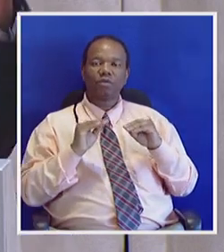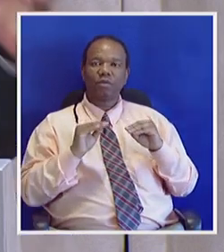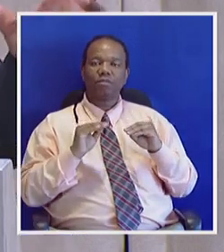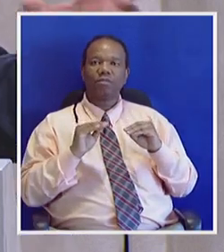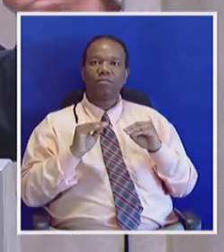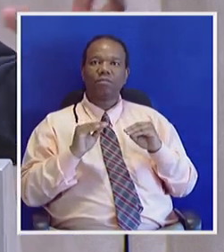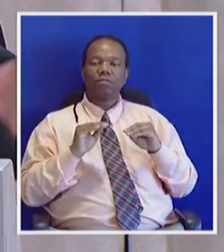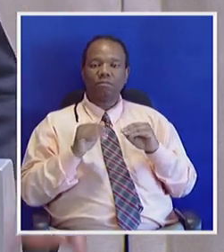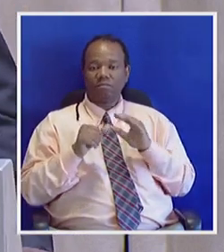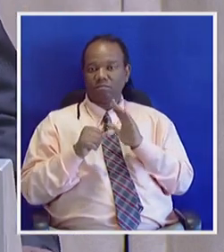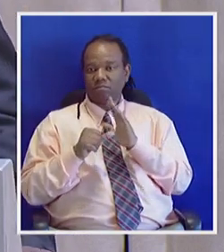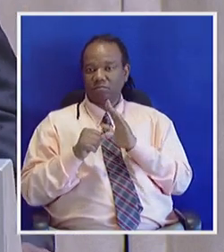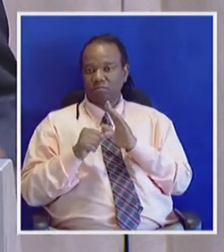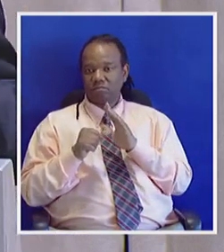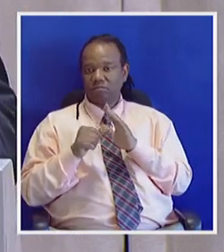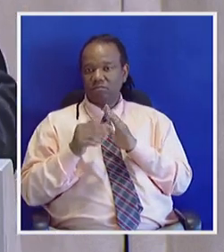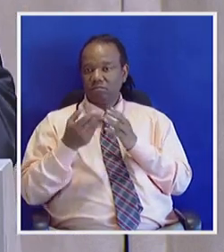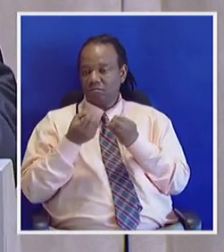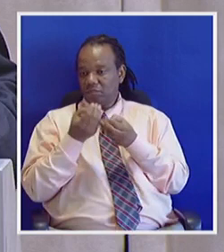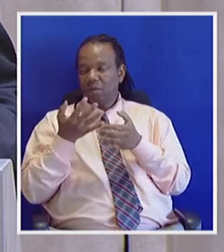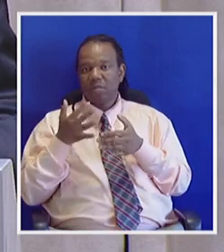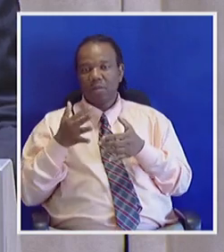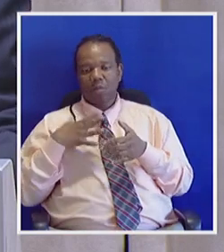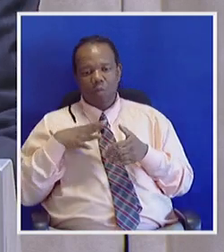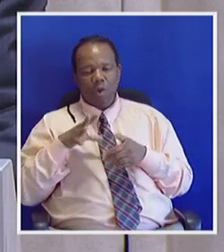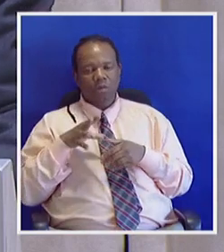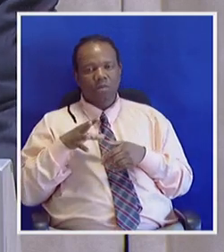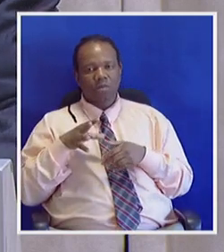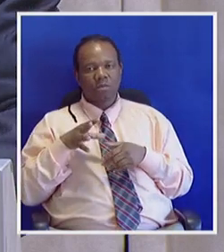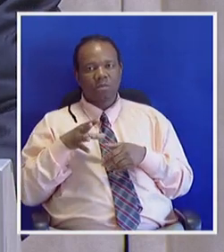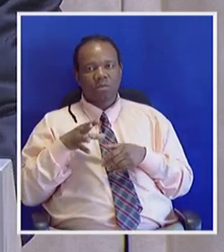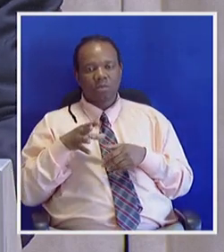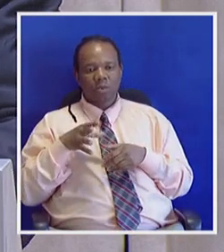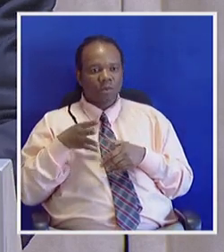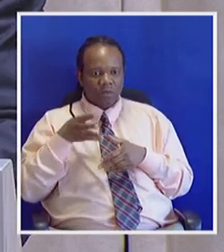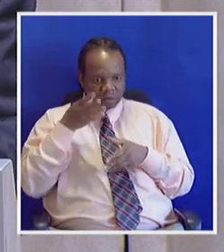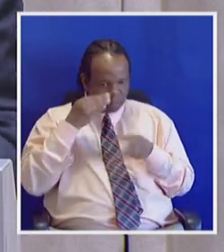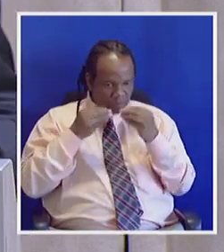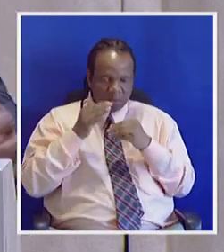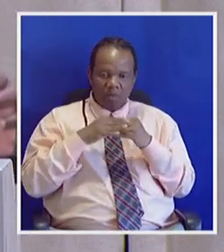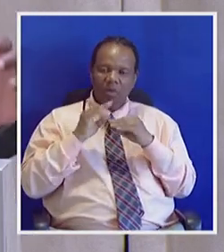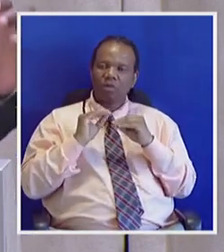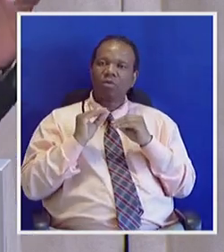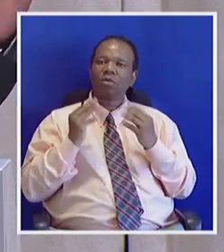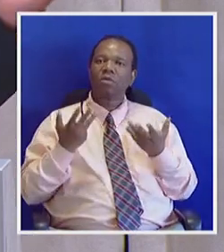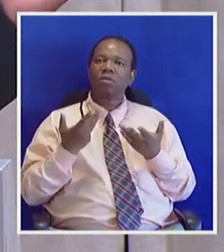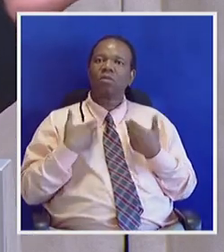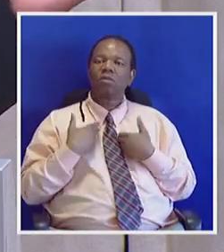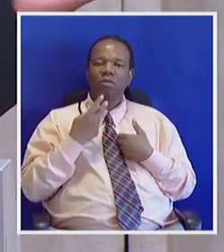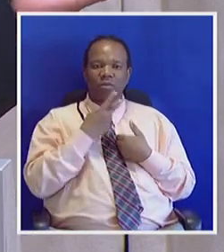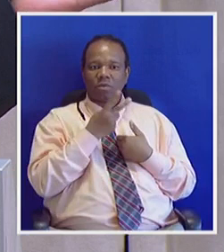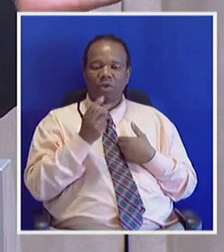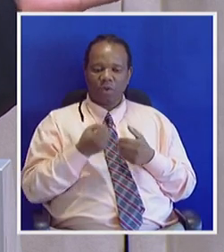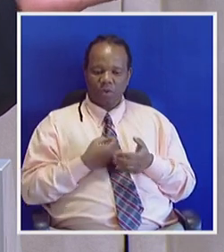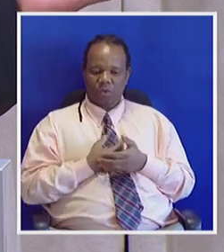that many of our people want to get. And you just see it with the number of young